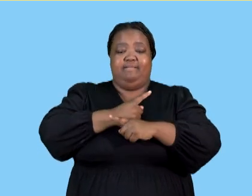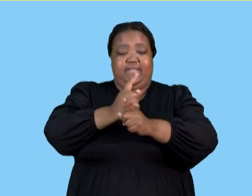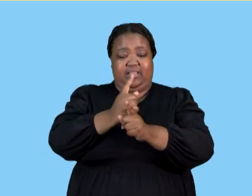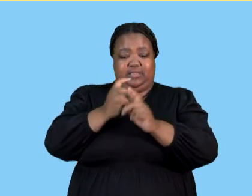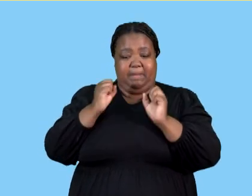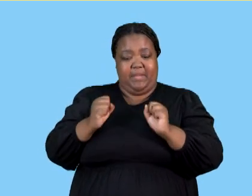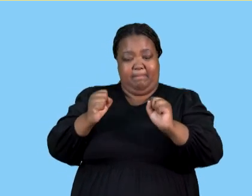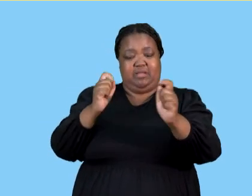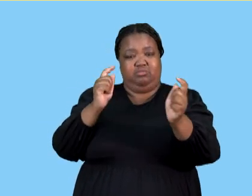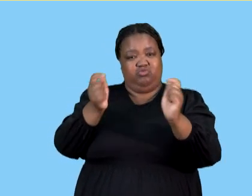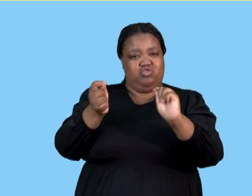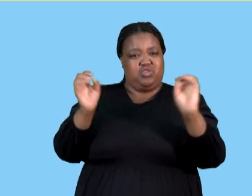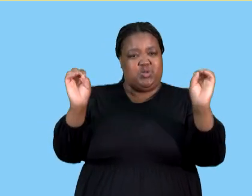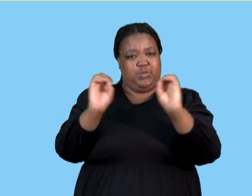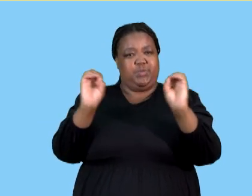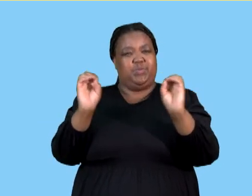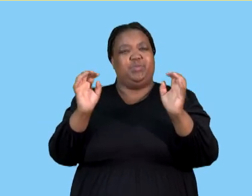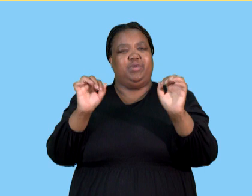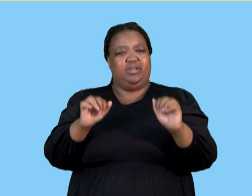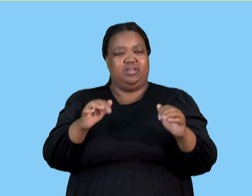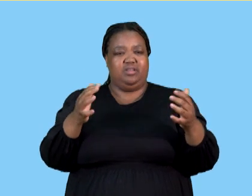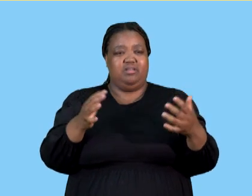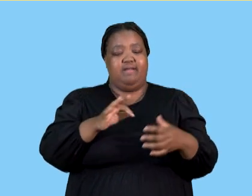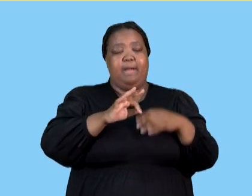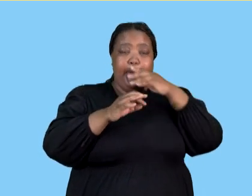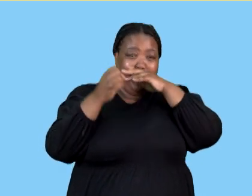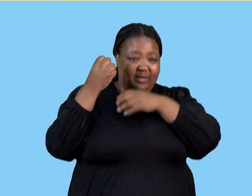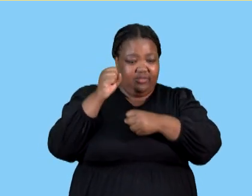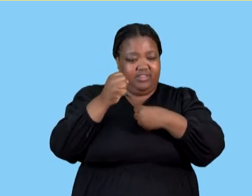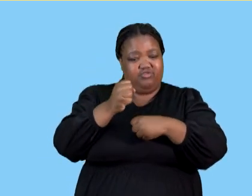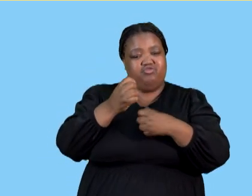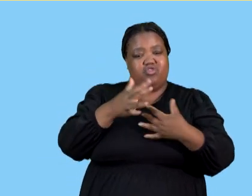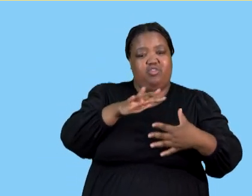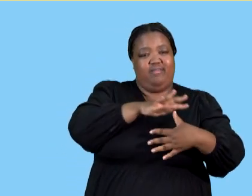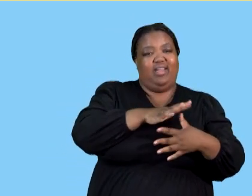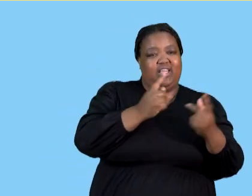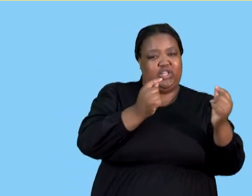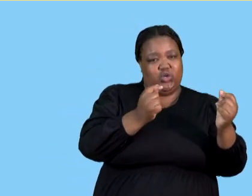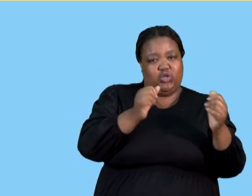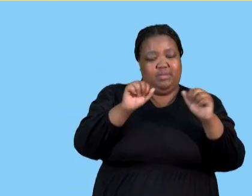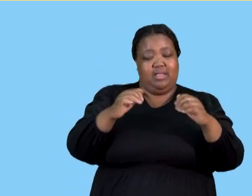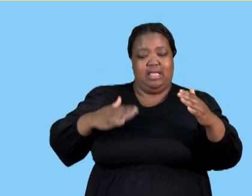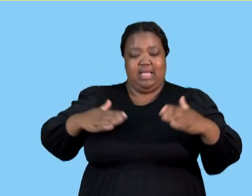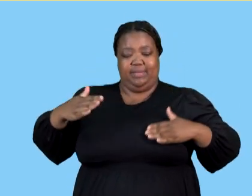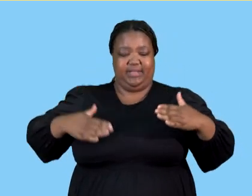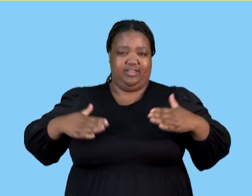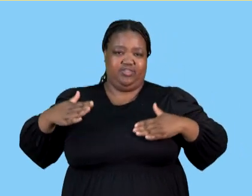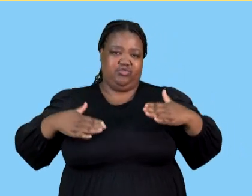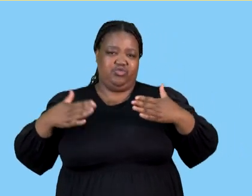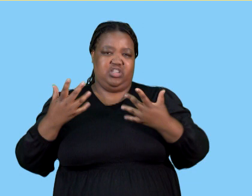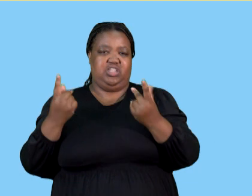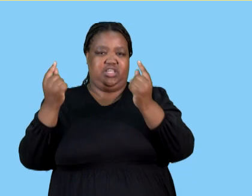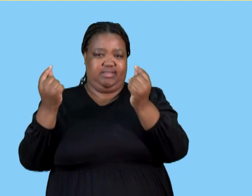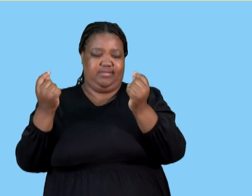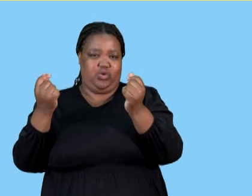fixed costs. And to get your fixed cost, we'll say factory overhead cost plus administration